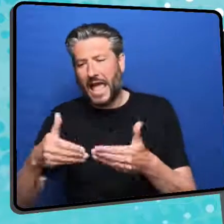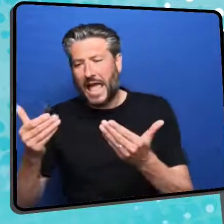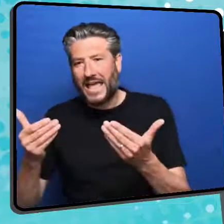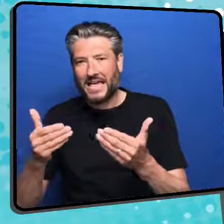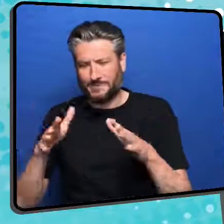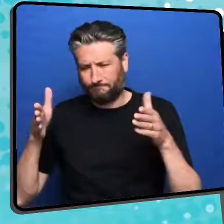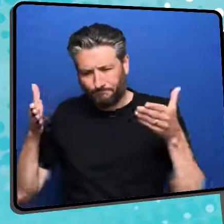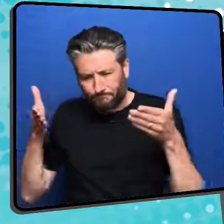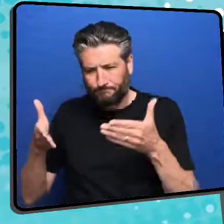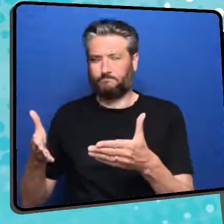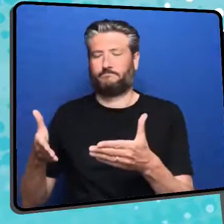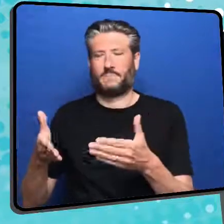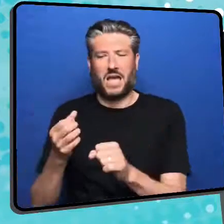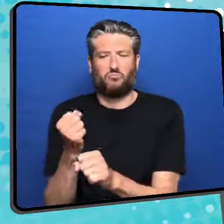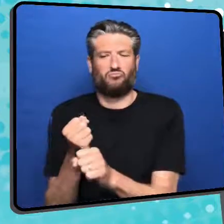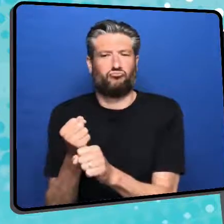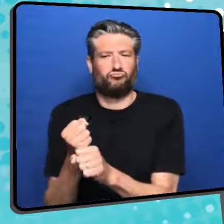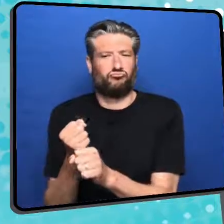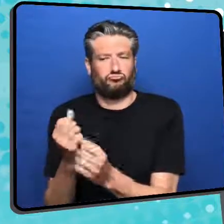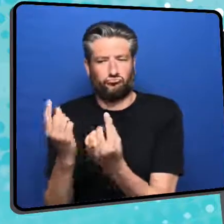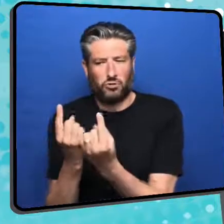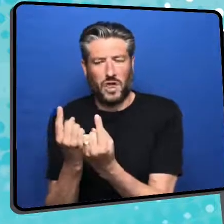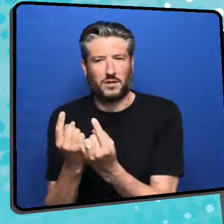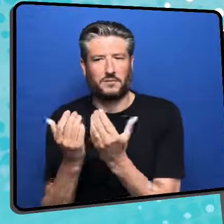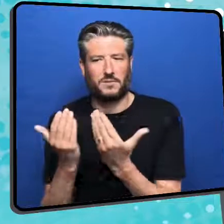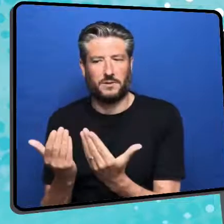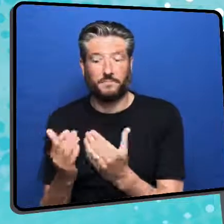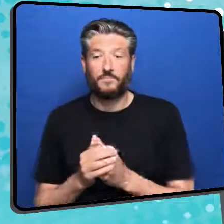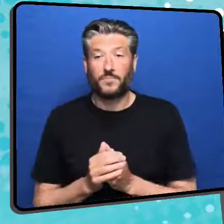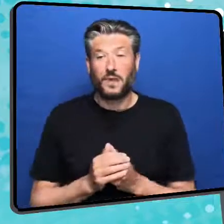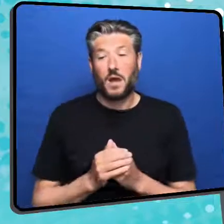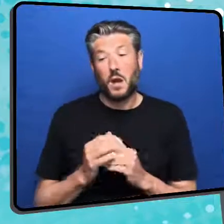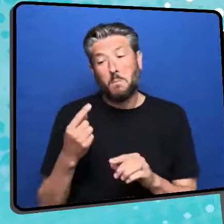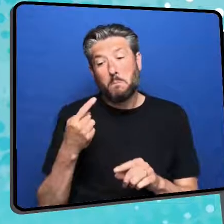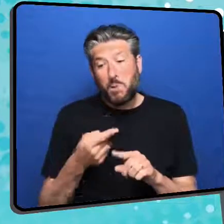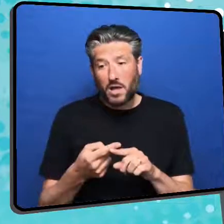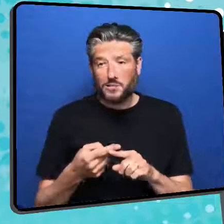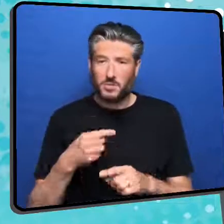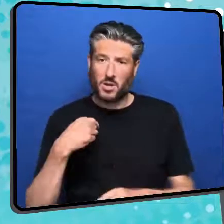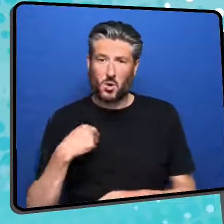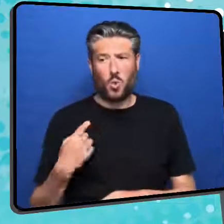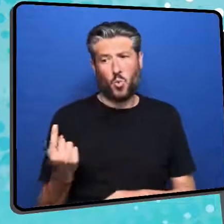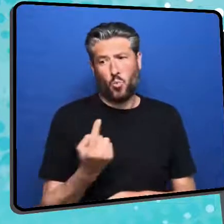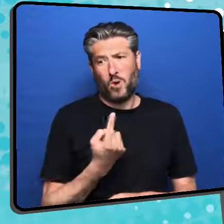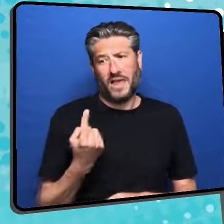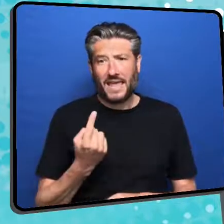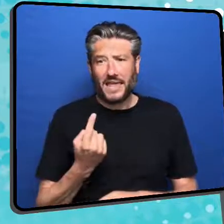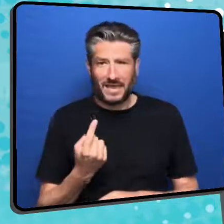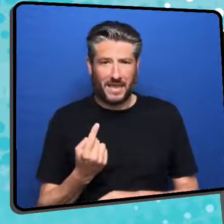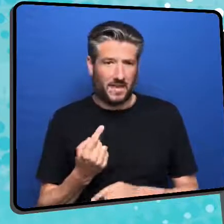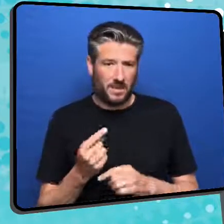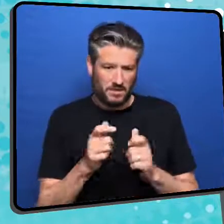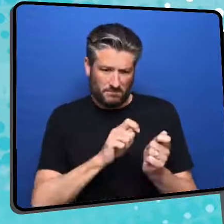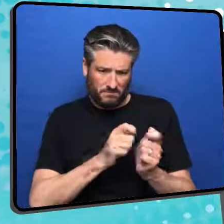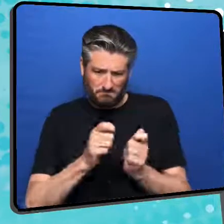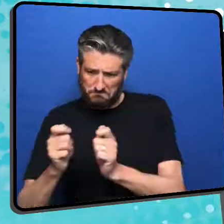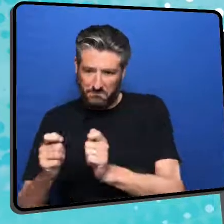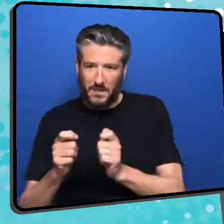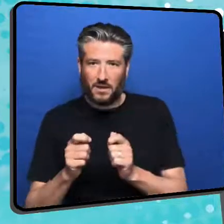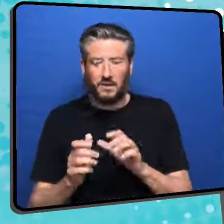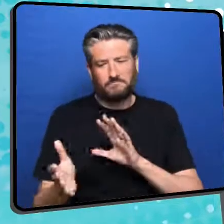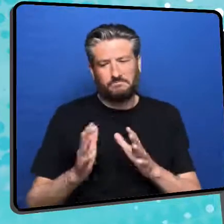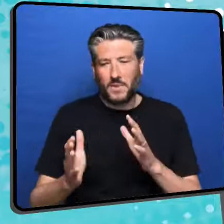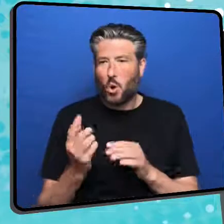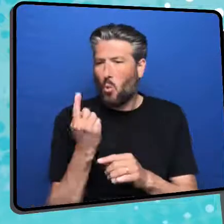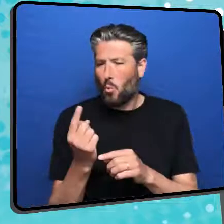you have like the more agile methodology where you have a lot of iterations, like 1-2 week of rounds